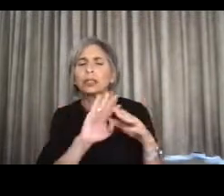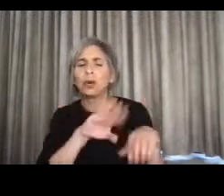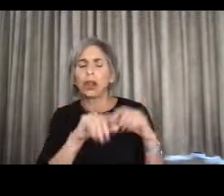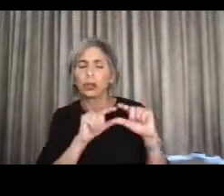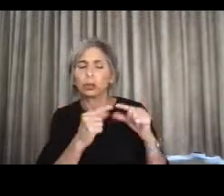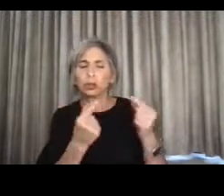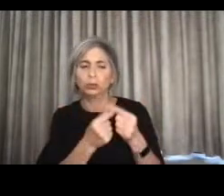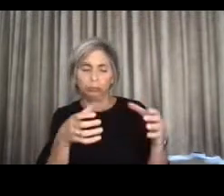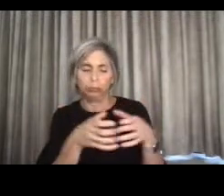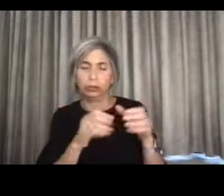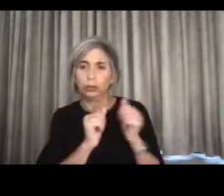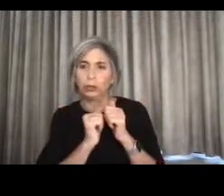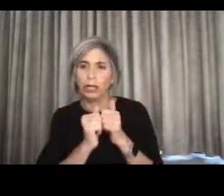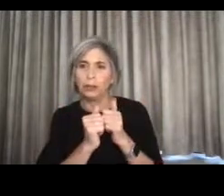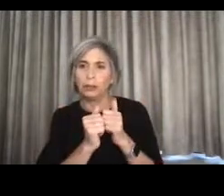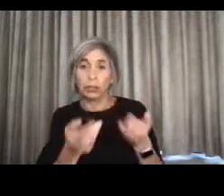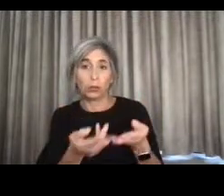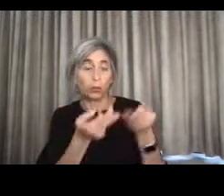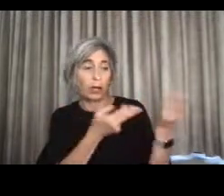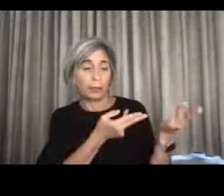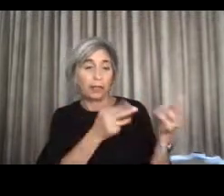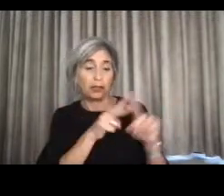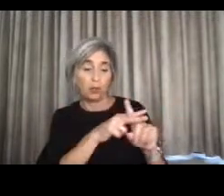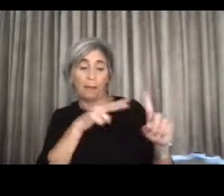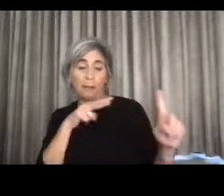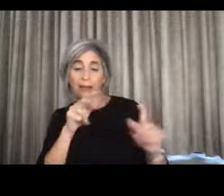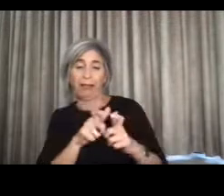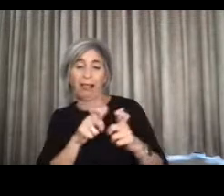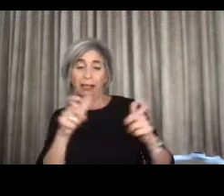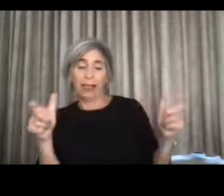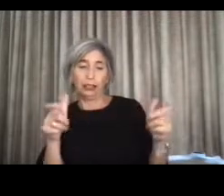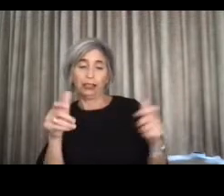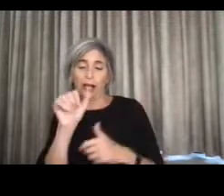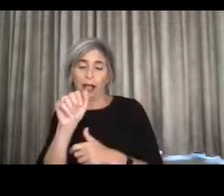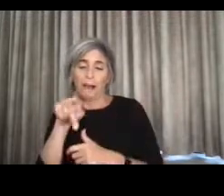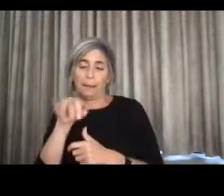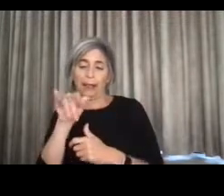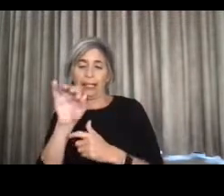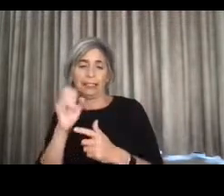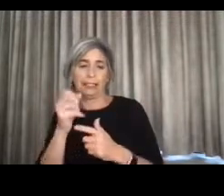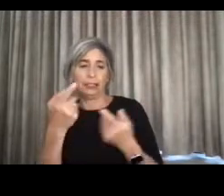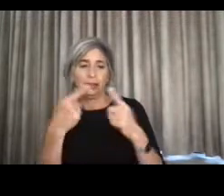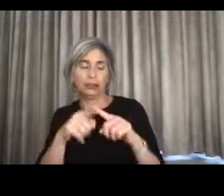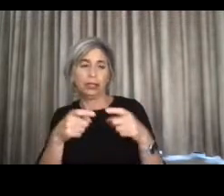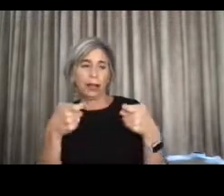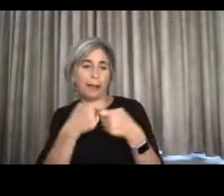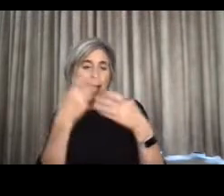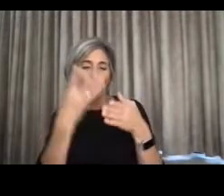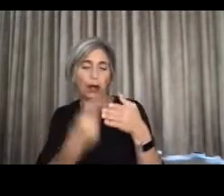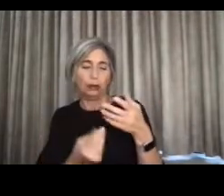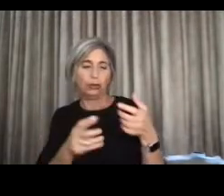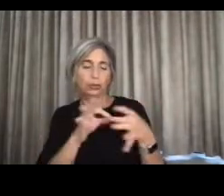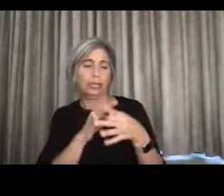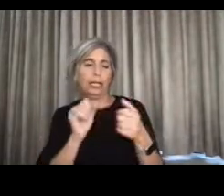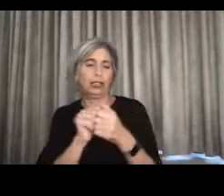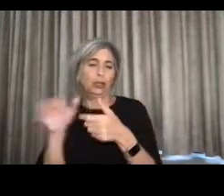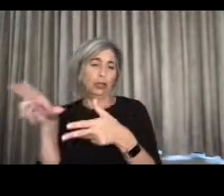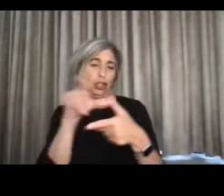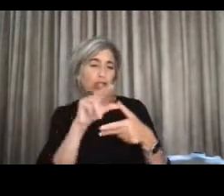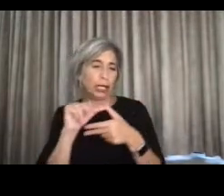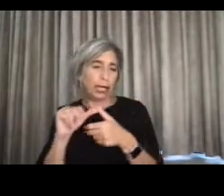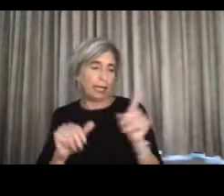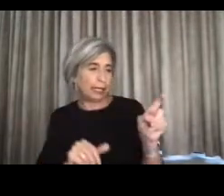these together. Is it recommended to unplug large appliances during a power outage relating to a disaster like a